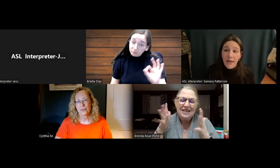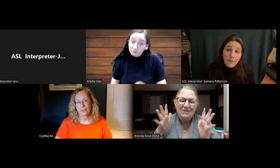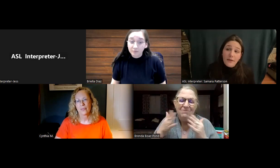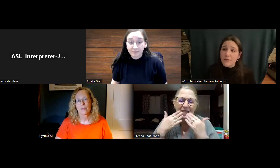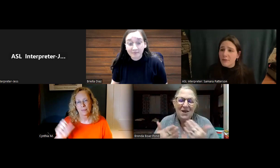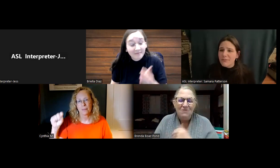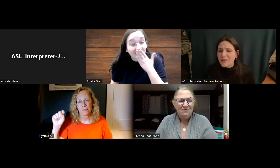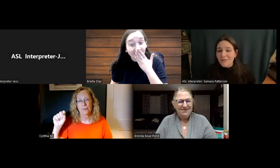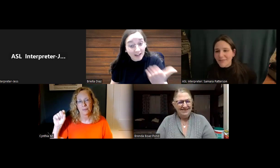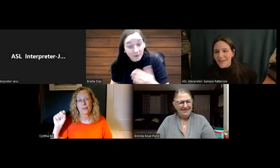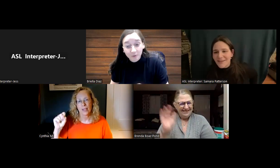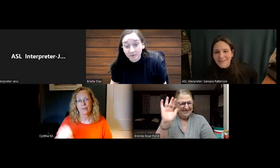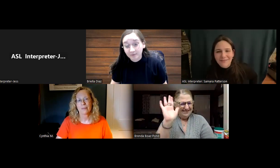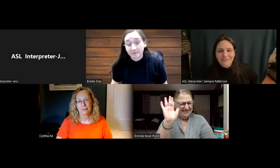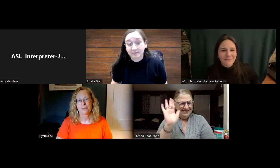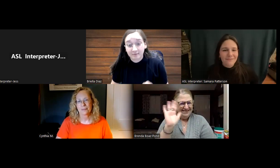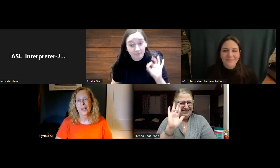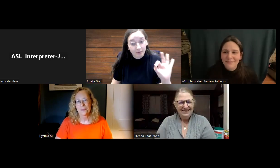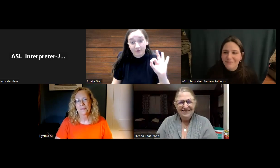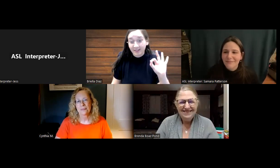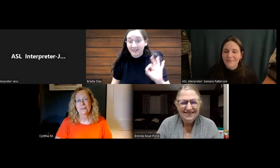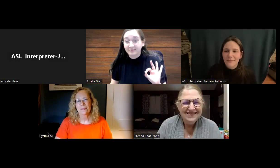money in that way. So that's all. Thank you.